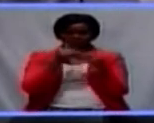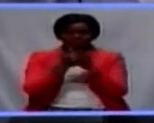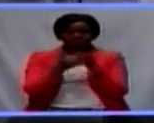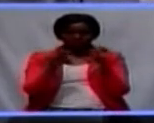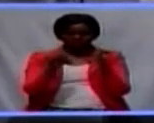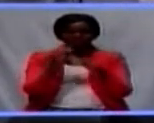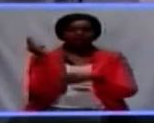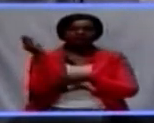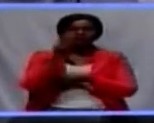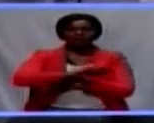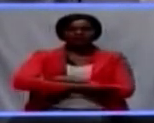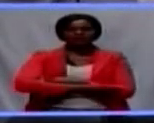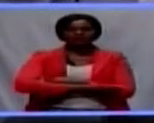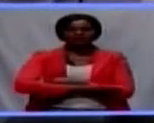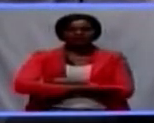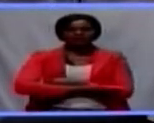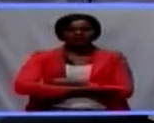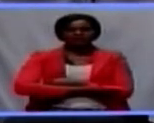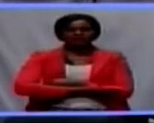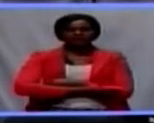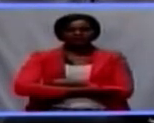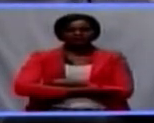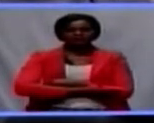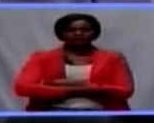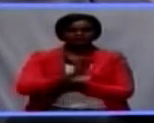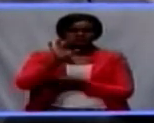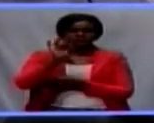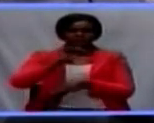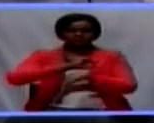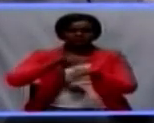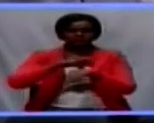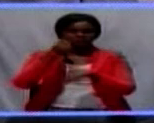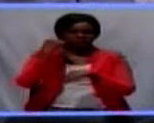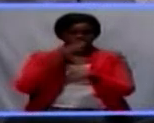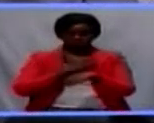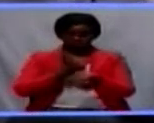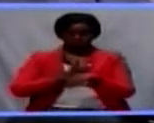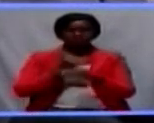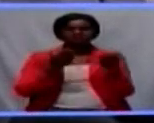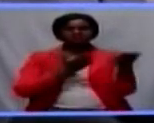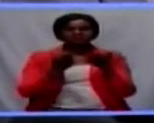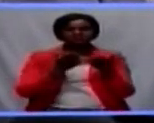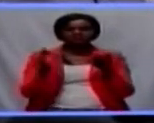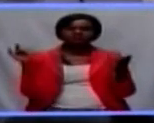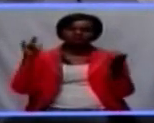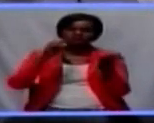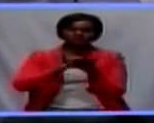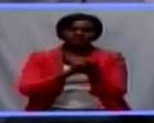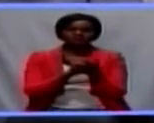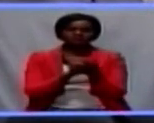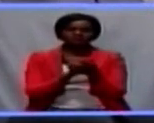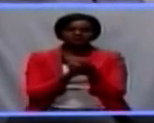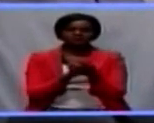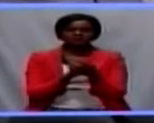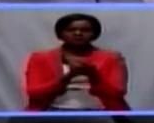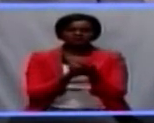border and it takes 8 hours for you to be saved, if you get to the airport, you are in